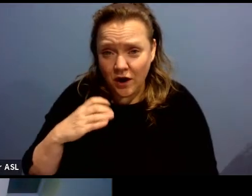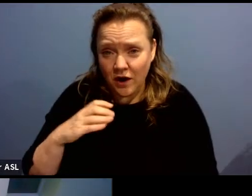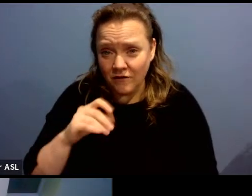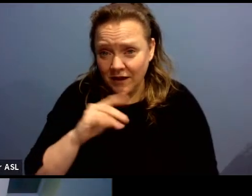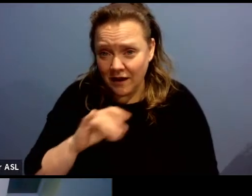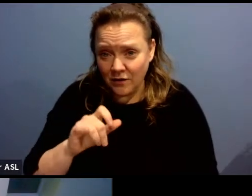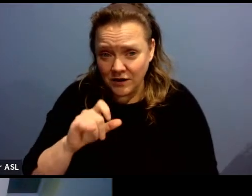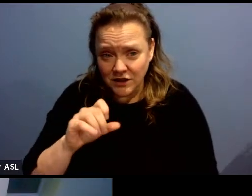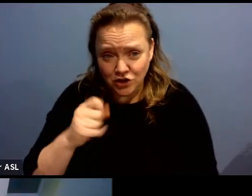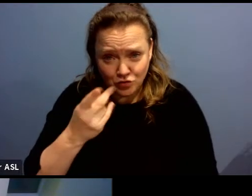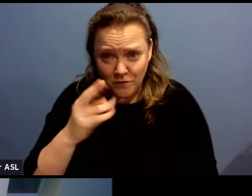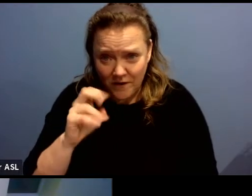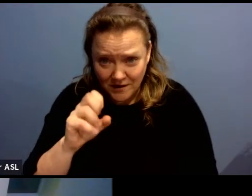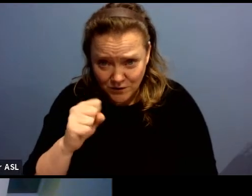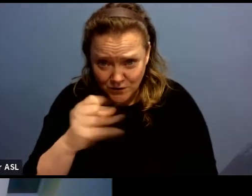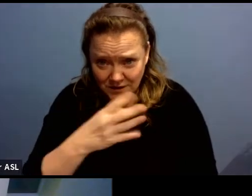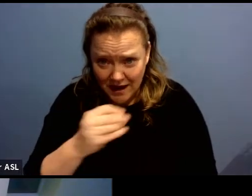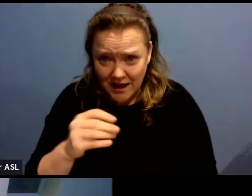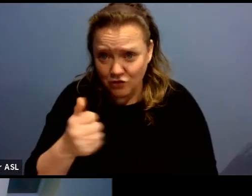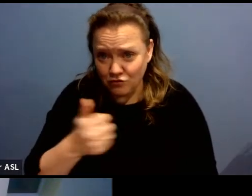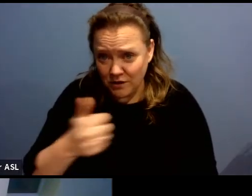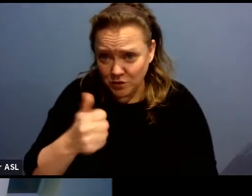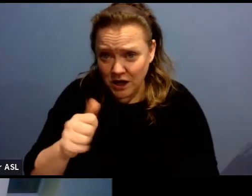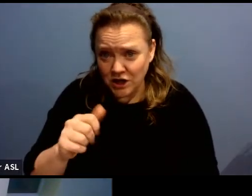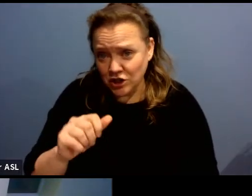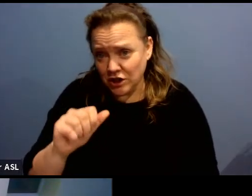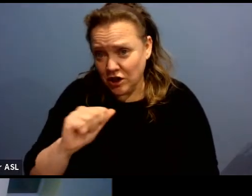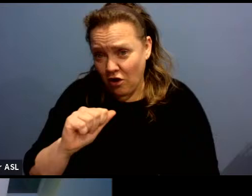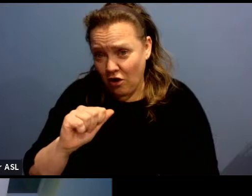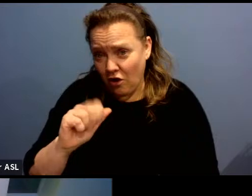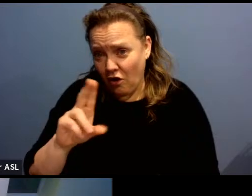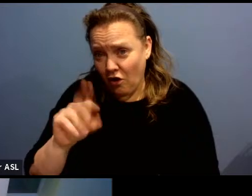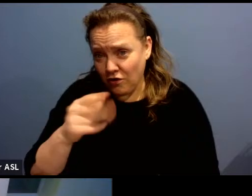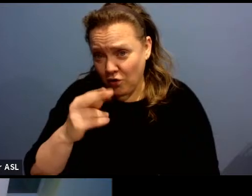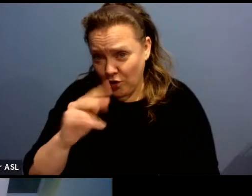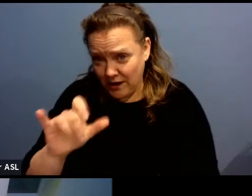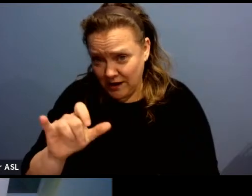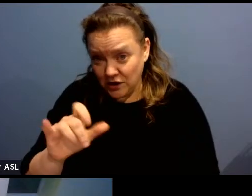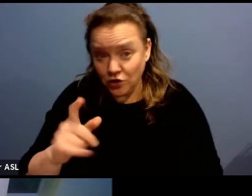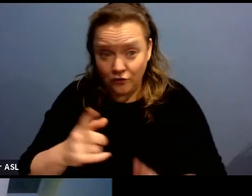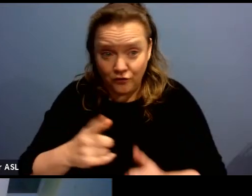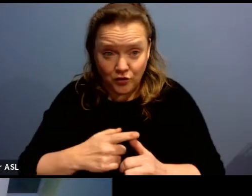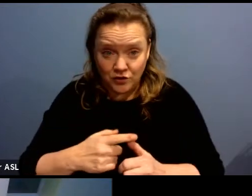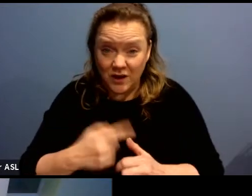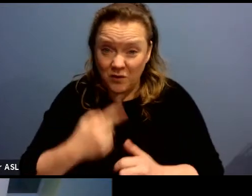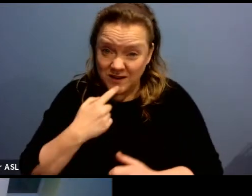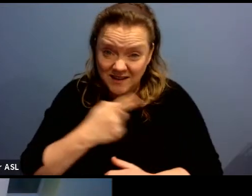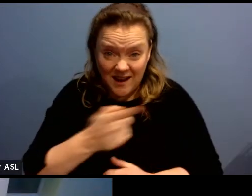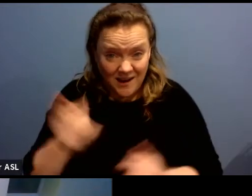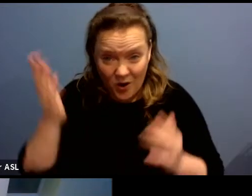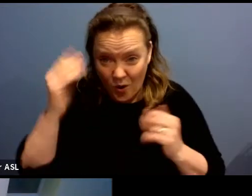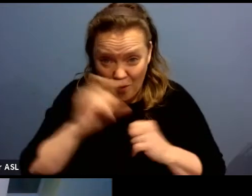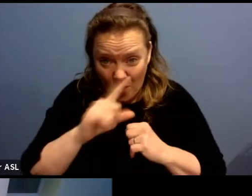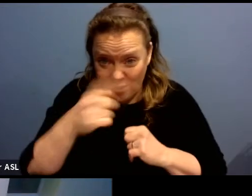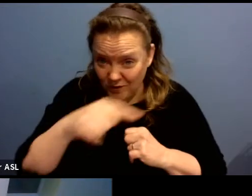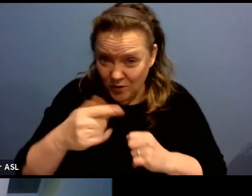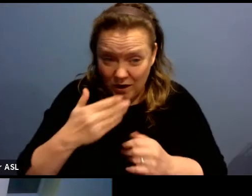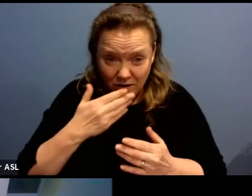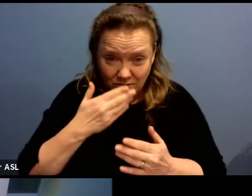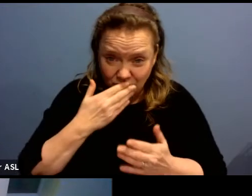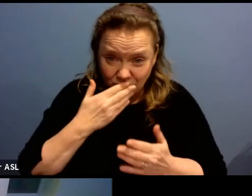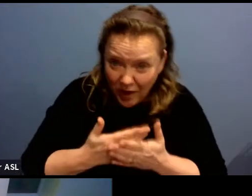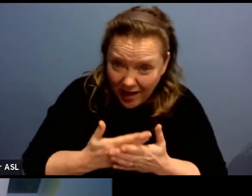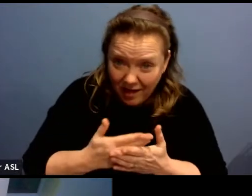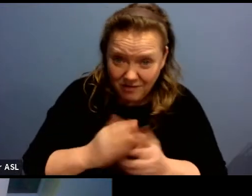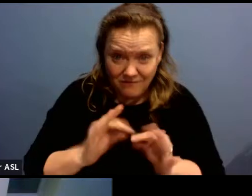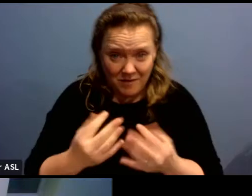Northern Virginia Transportation Authority. And first, let me say that I hope all of you are doing well and hope your families are healthy. I